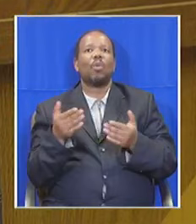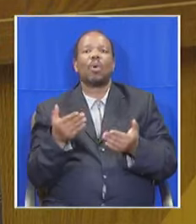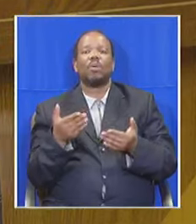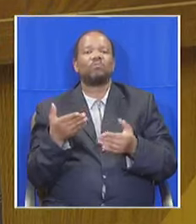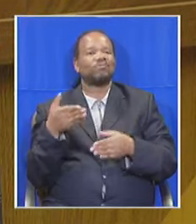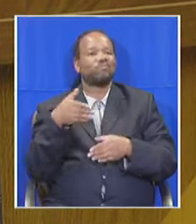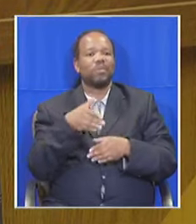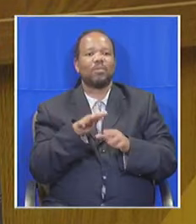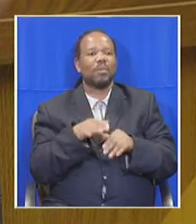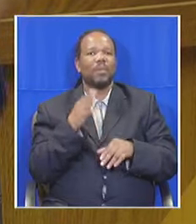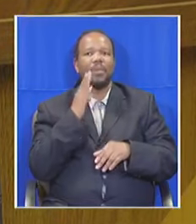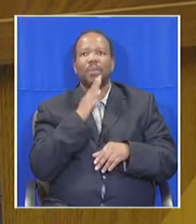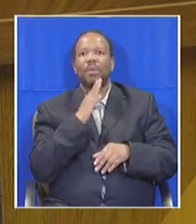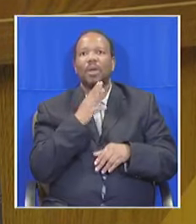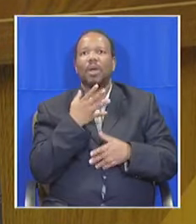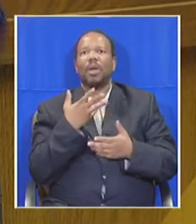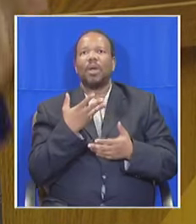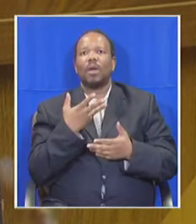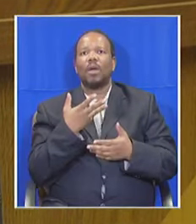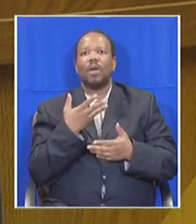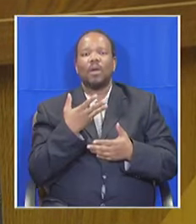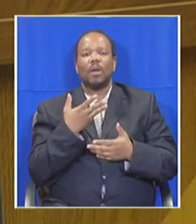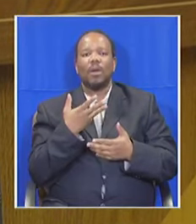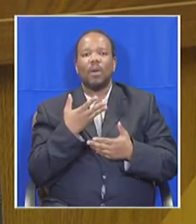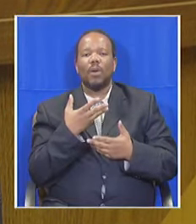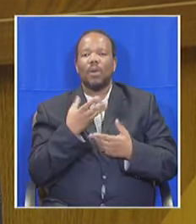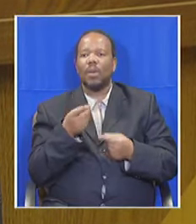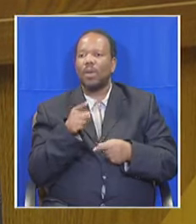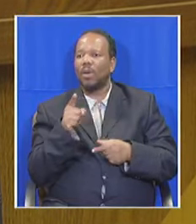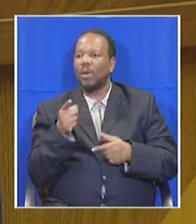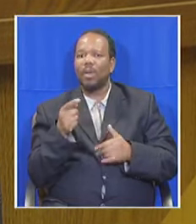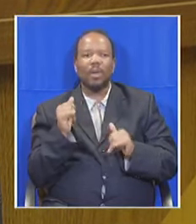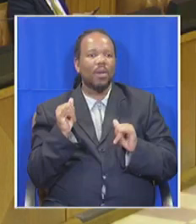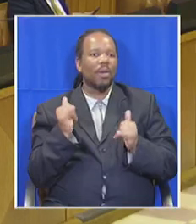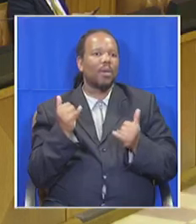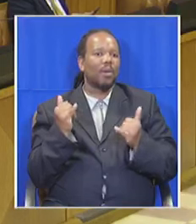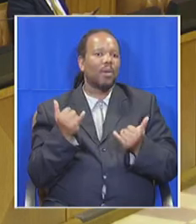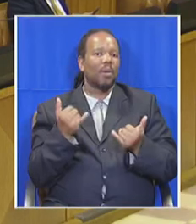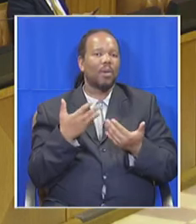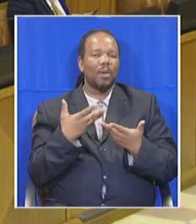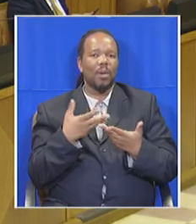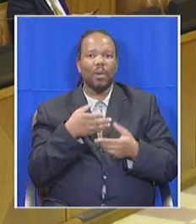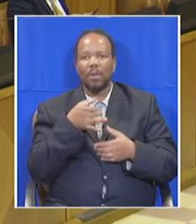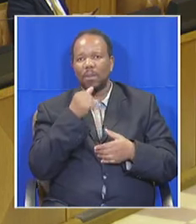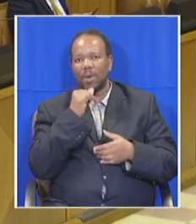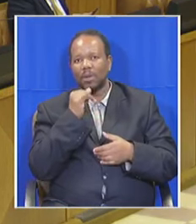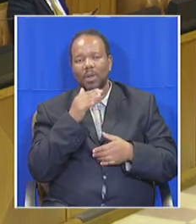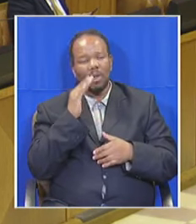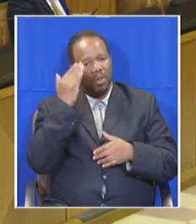house. Every time you see their leader, they have turned to a Mamkobhozi party. All leaks are known by